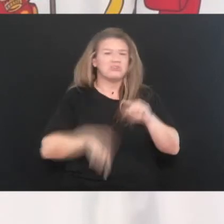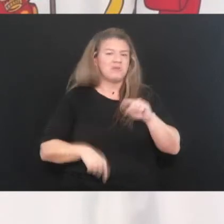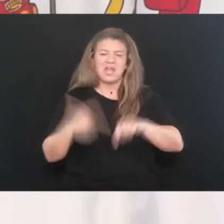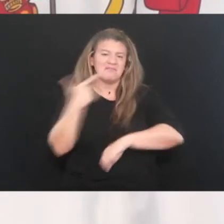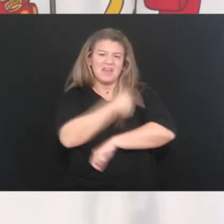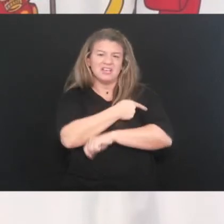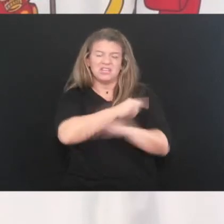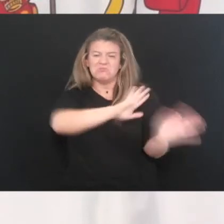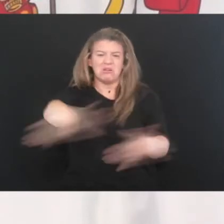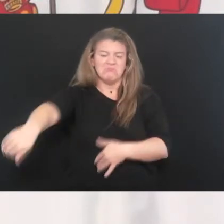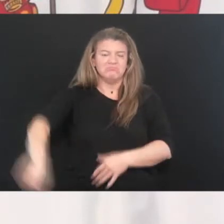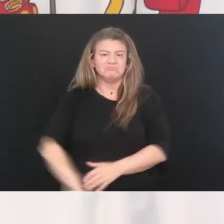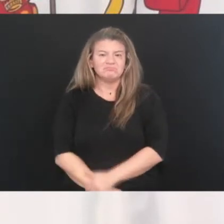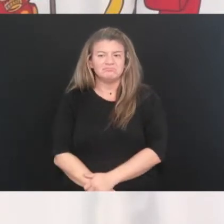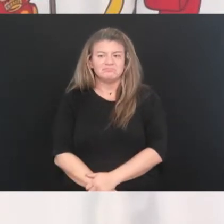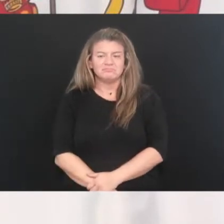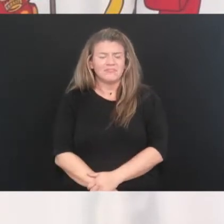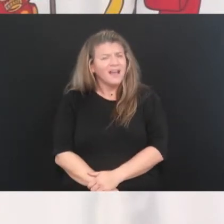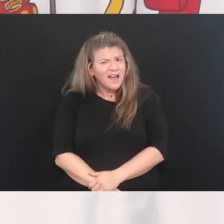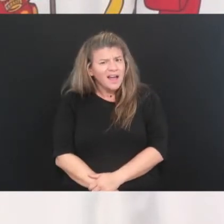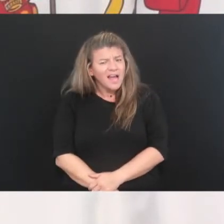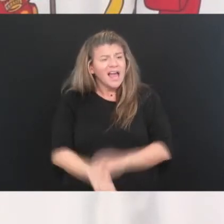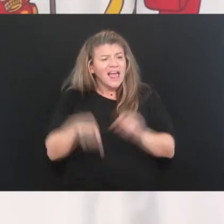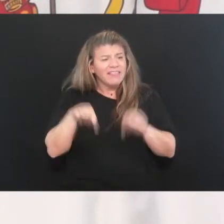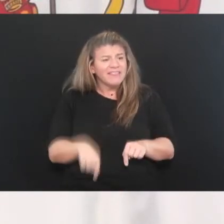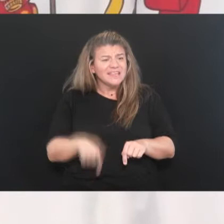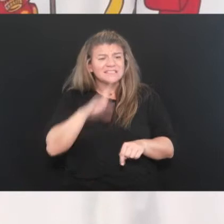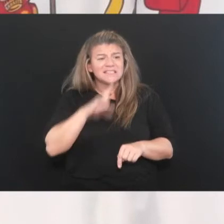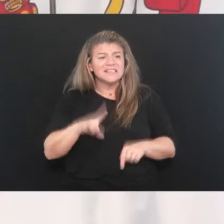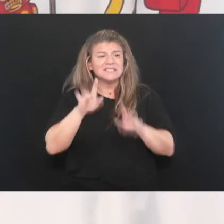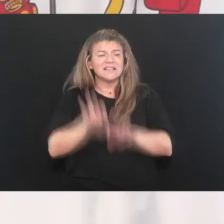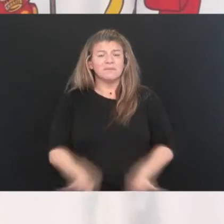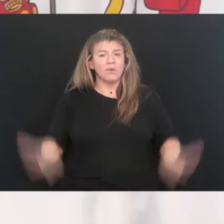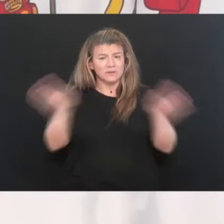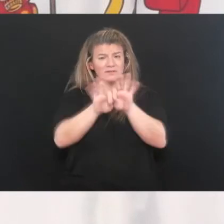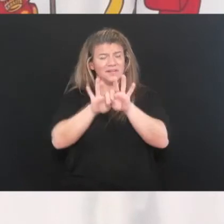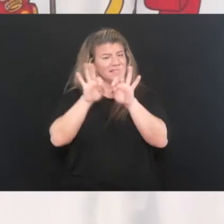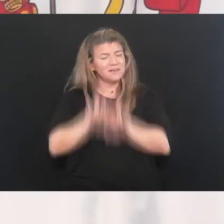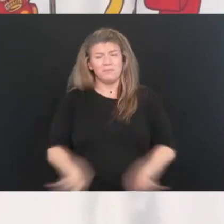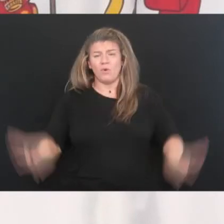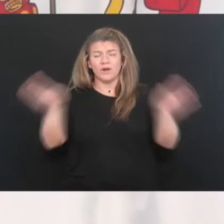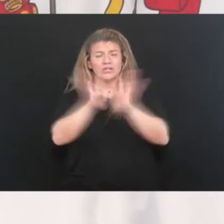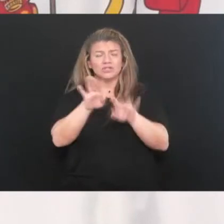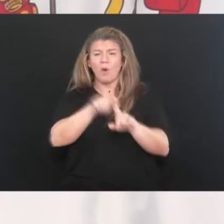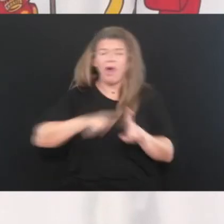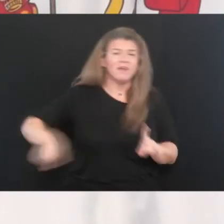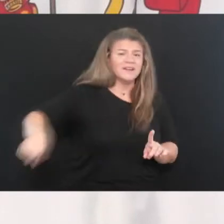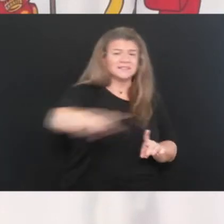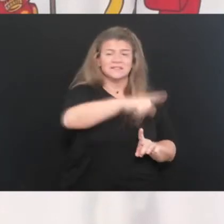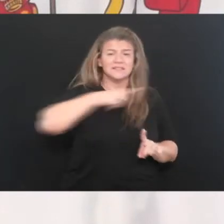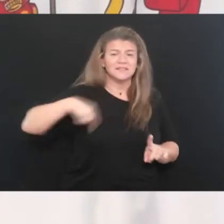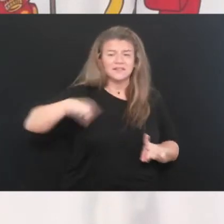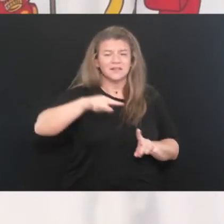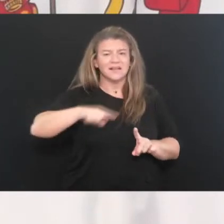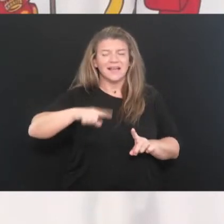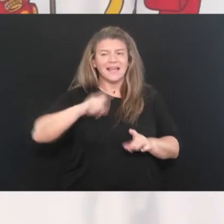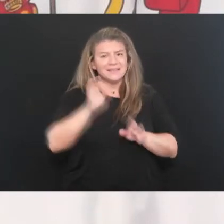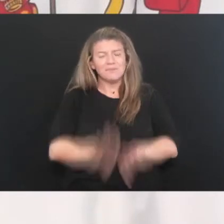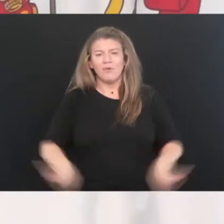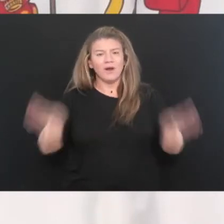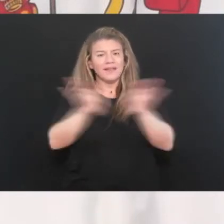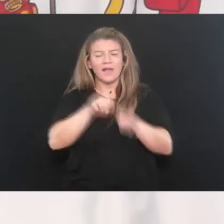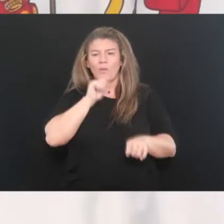vaccine. It's too important. It's too important to all of us. It's too important that you don't fill up the